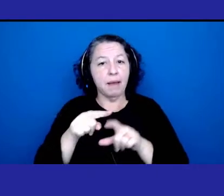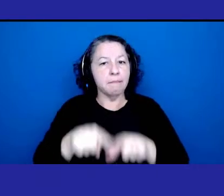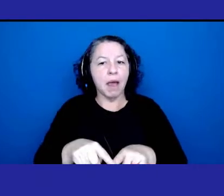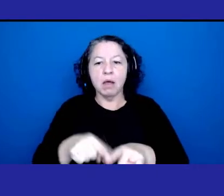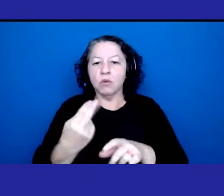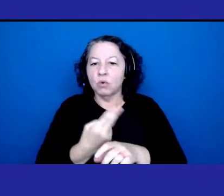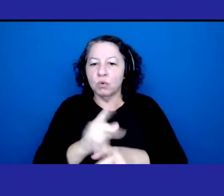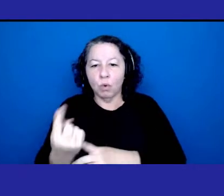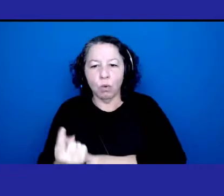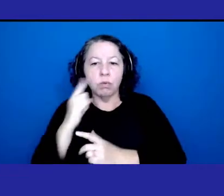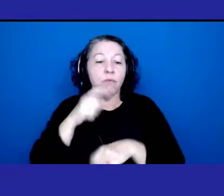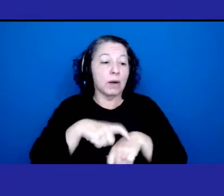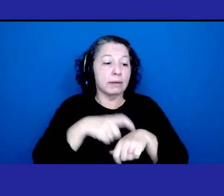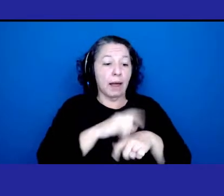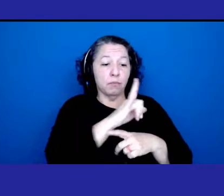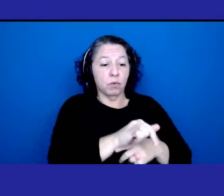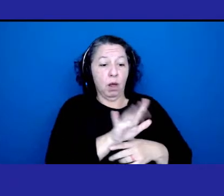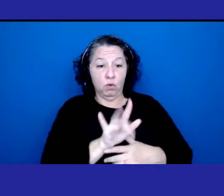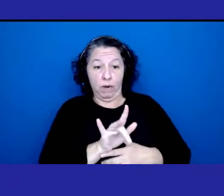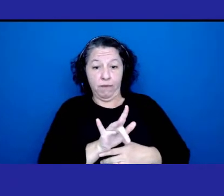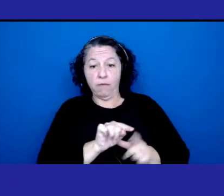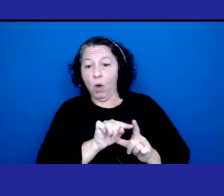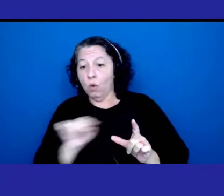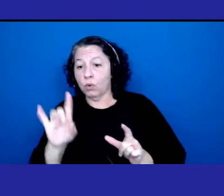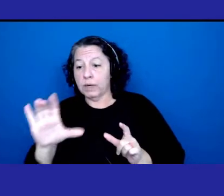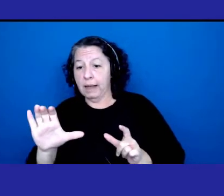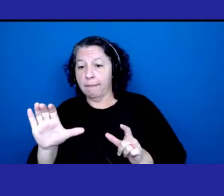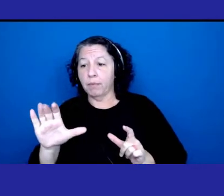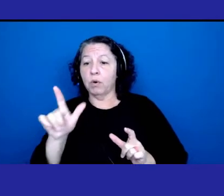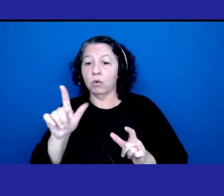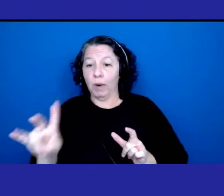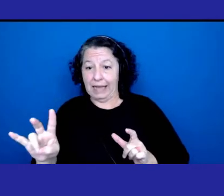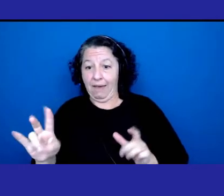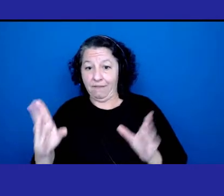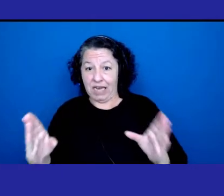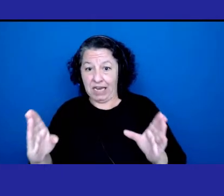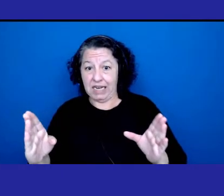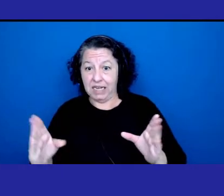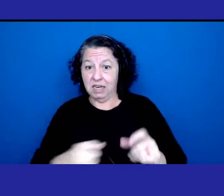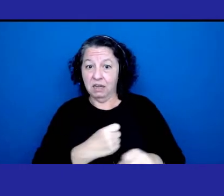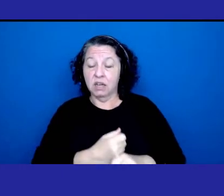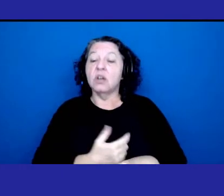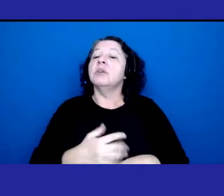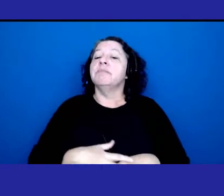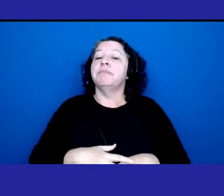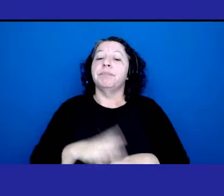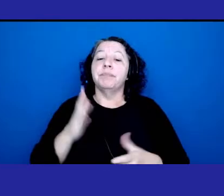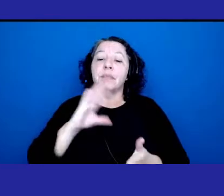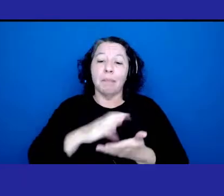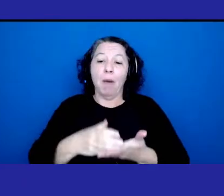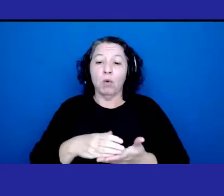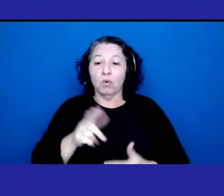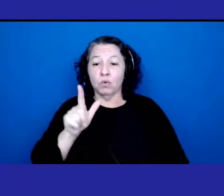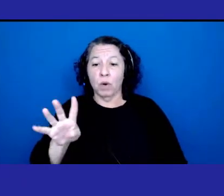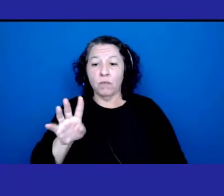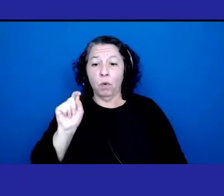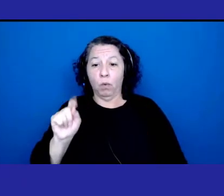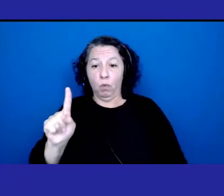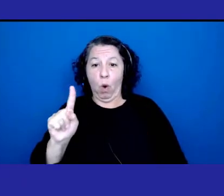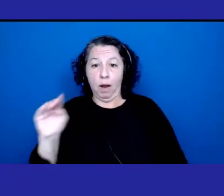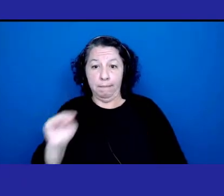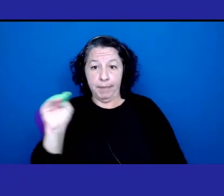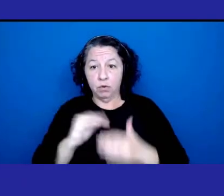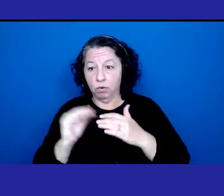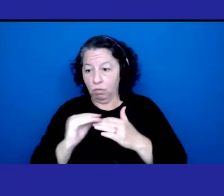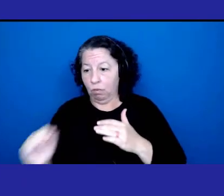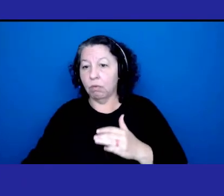period of July 25 through December 27 amounts to 24.1 million. We've